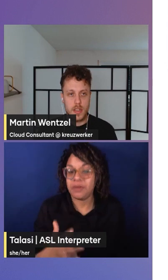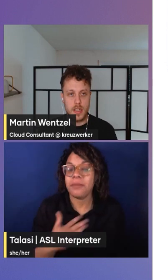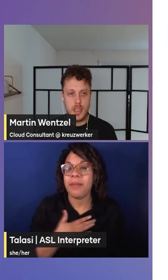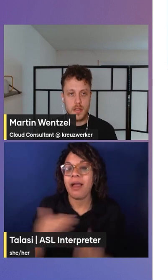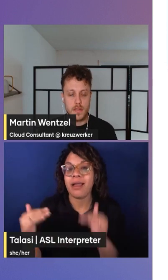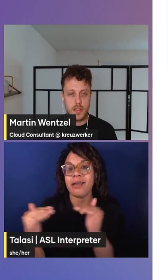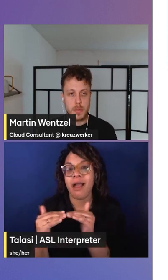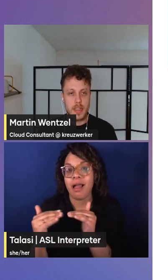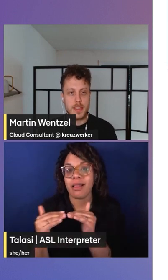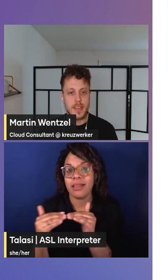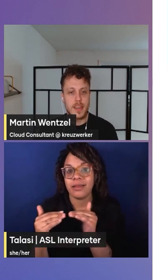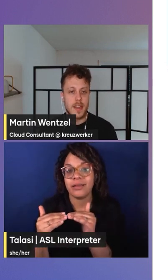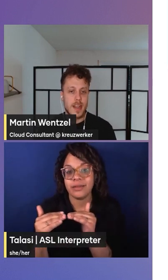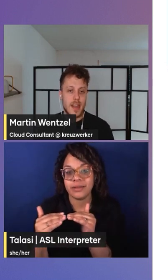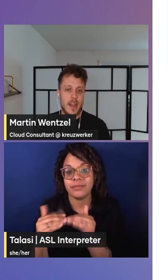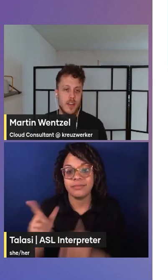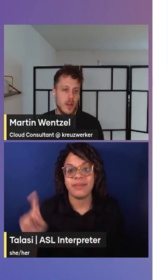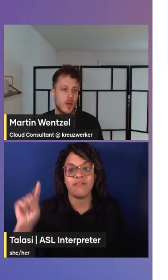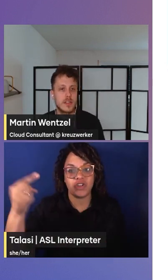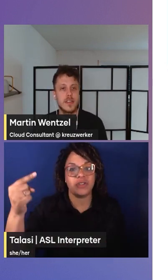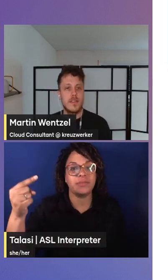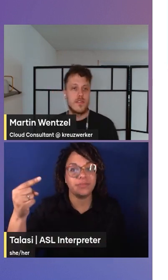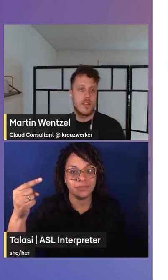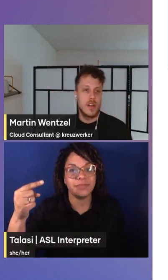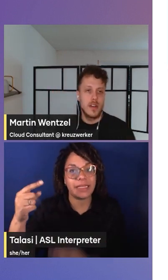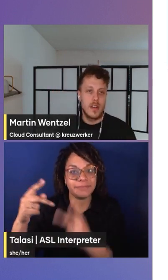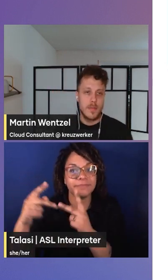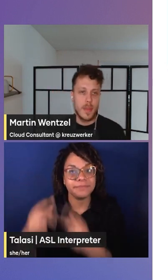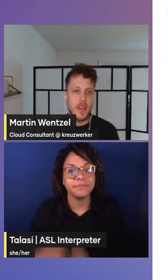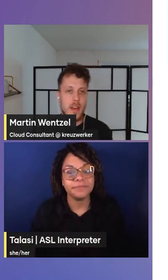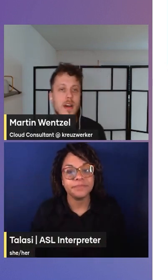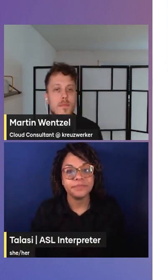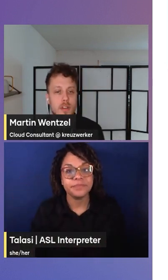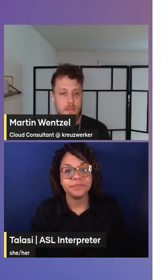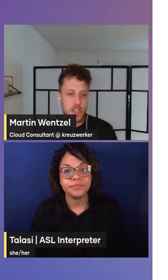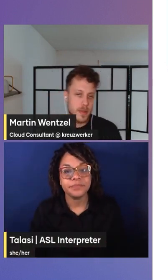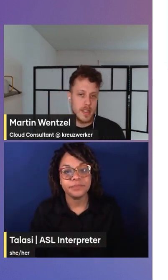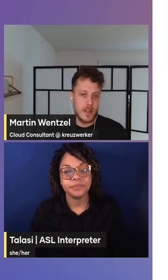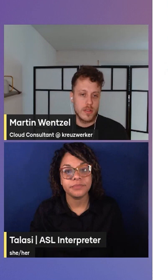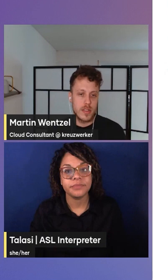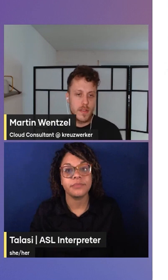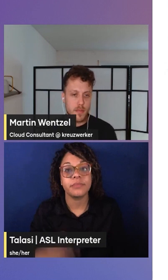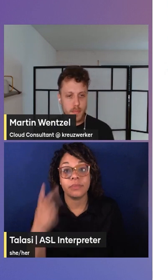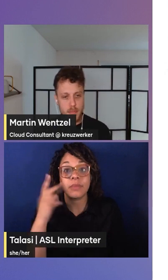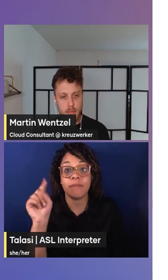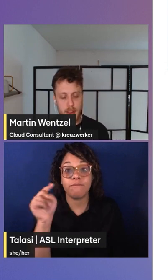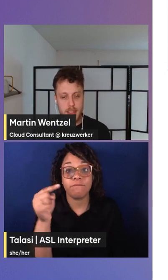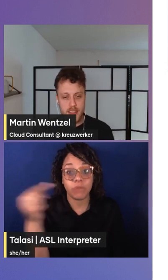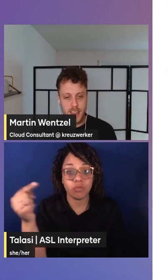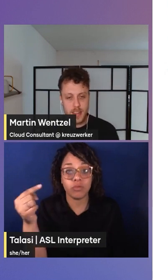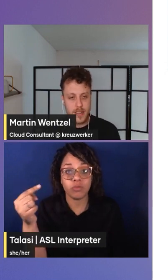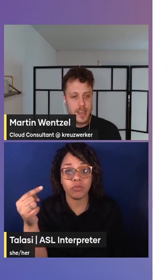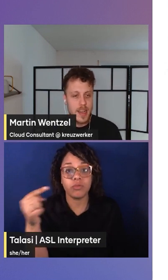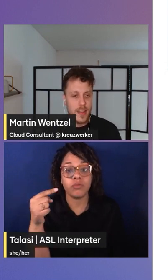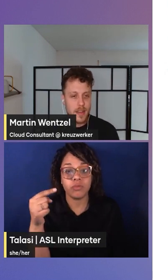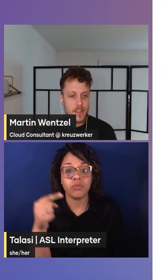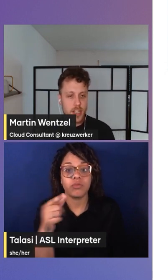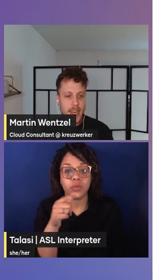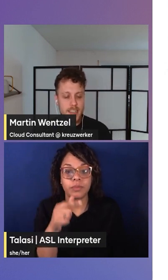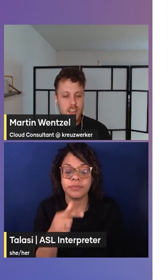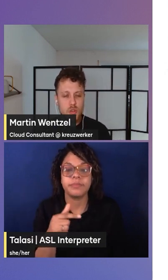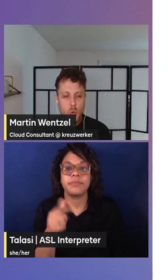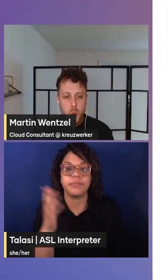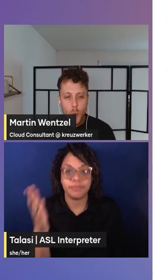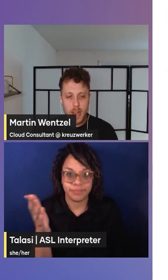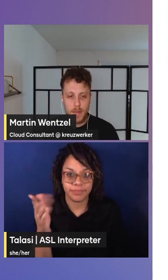Kreuzwerker, is on 1st place. And you can also see for the 1st place and also the 5th place there, they have